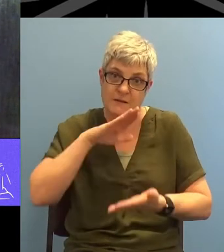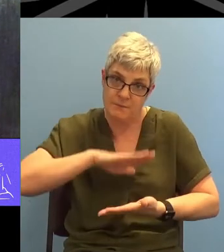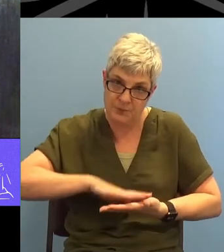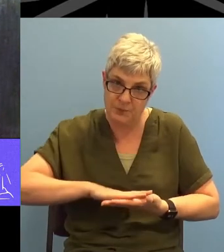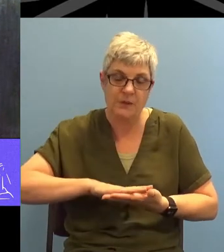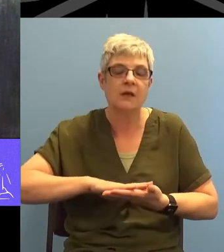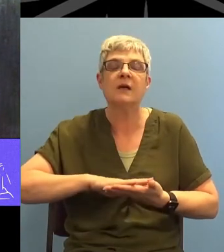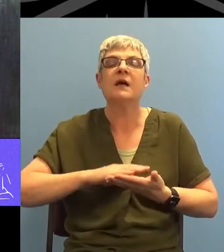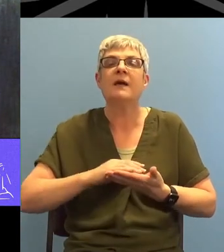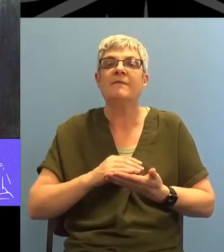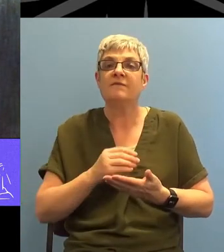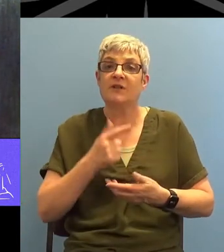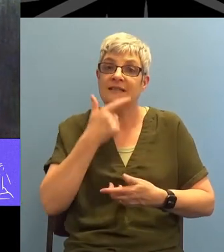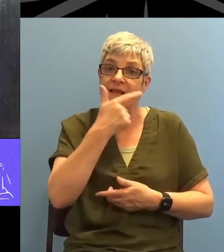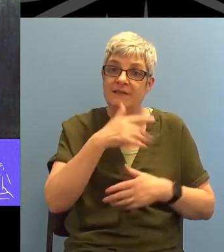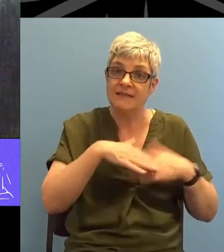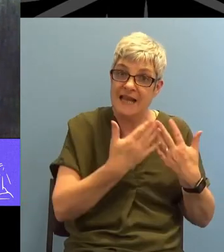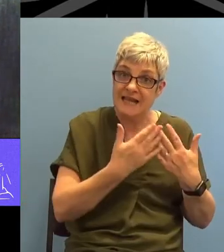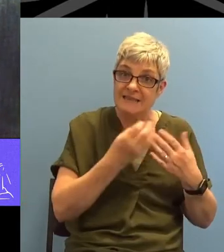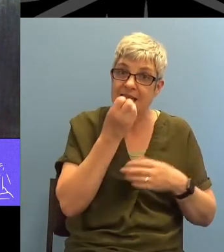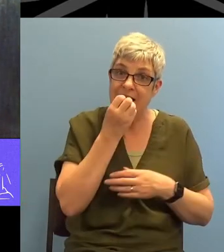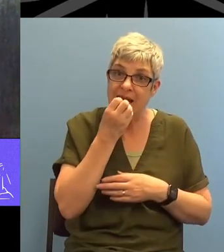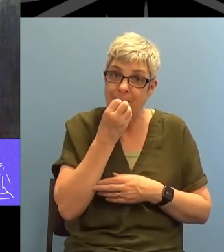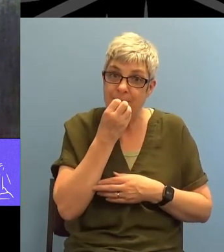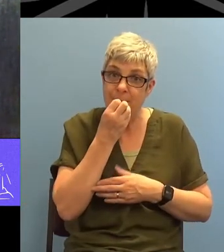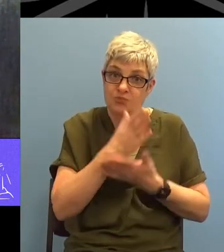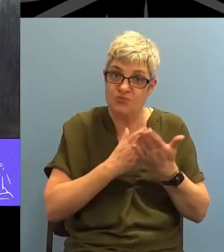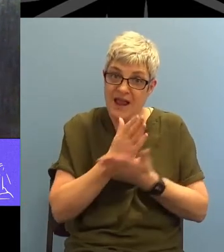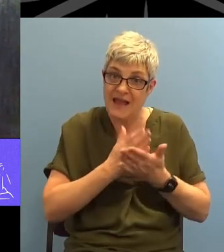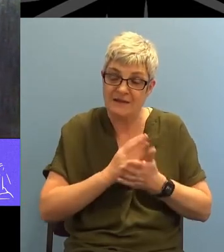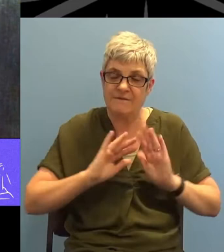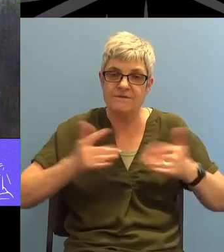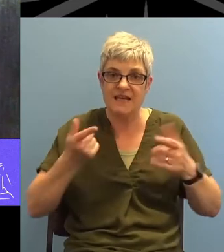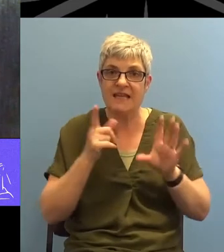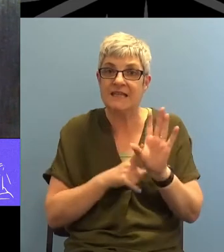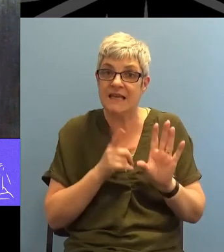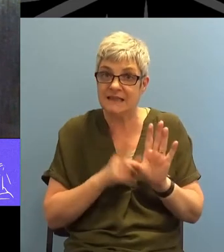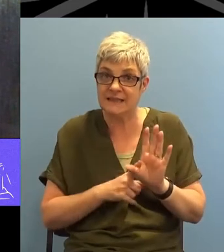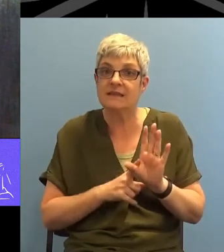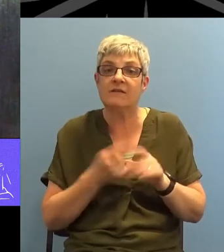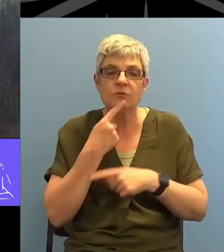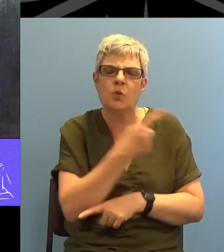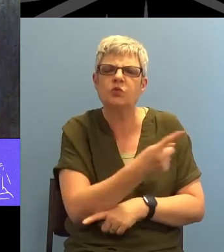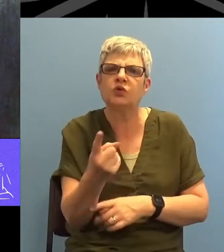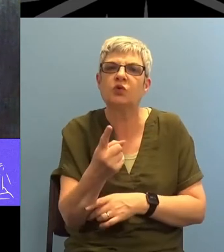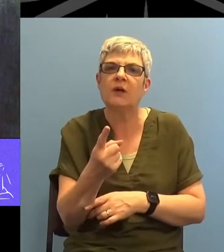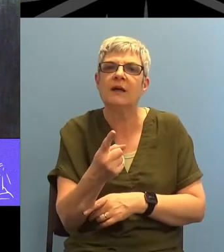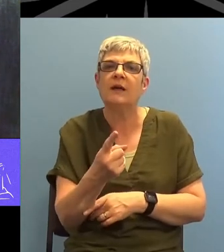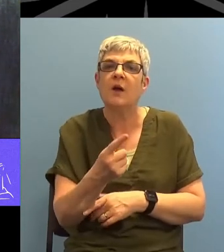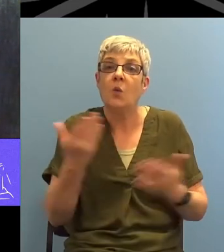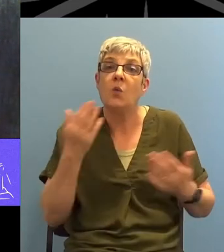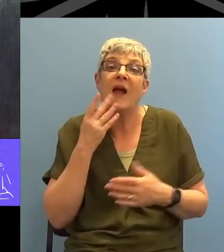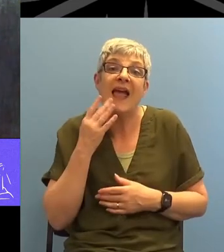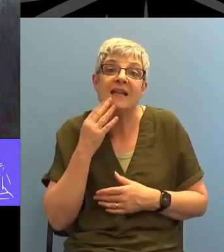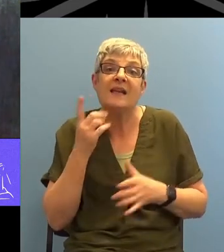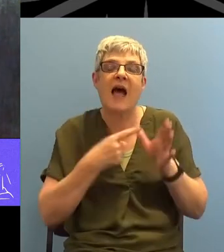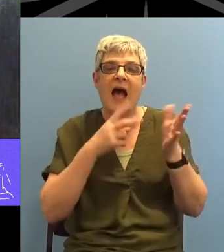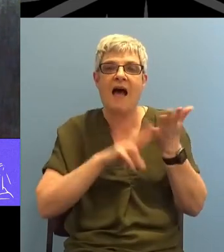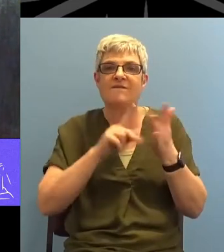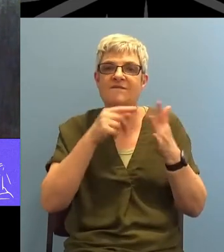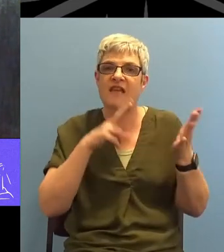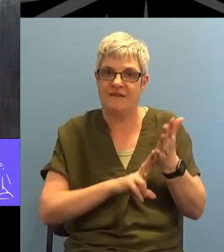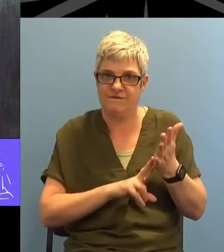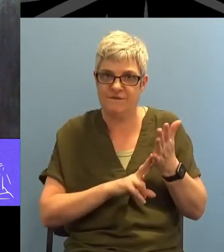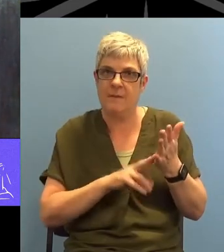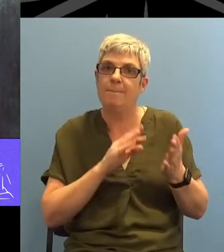eat bread made without yeast, as I commanded you. Do this at the appointed time in the month of Abib, for